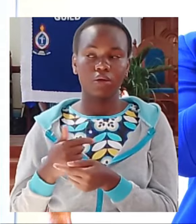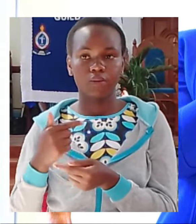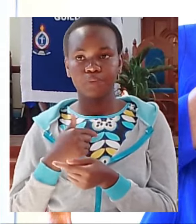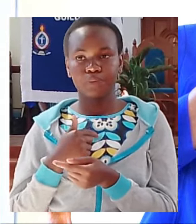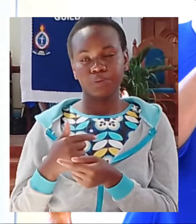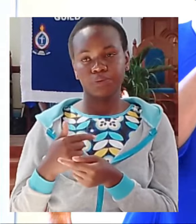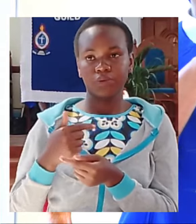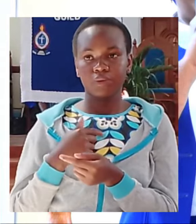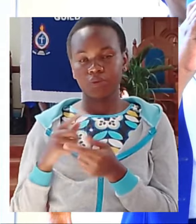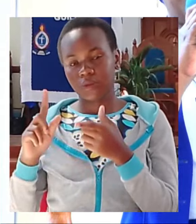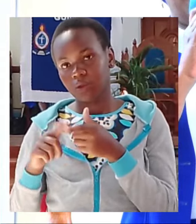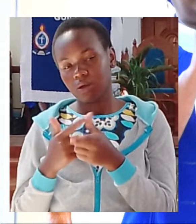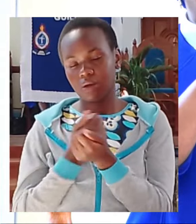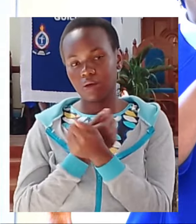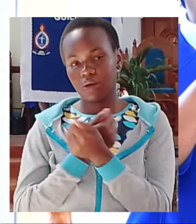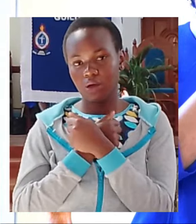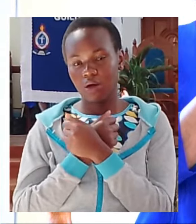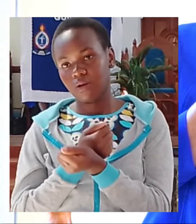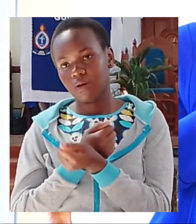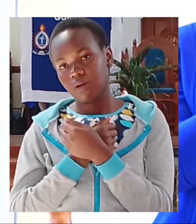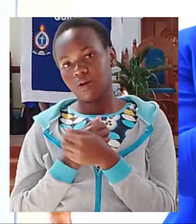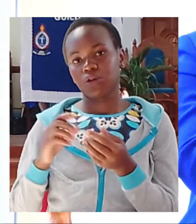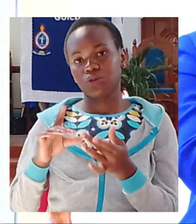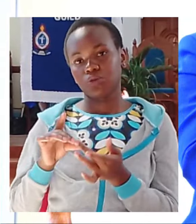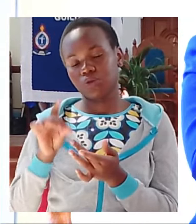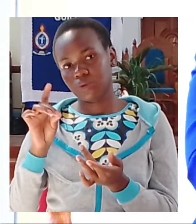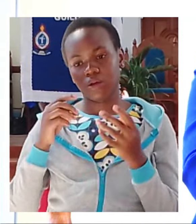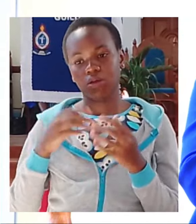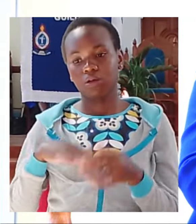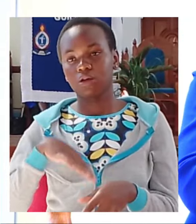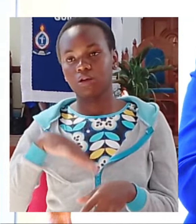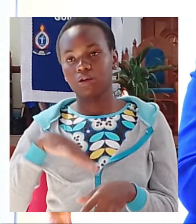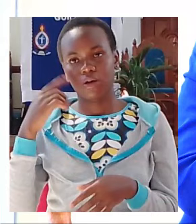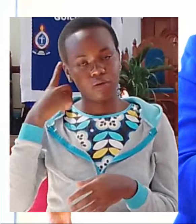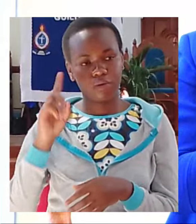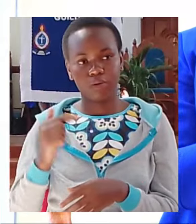that thou, my God, should die for me.